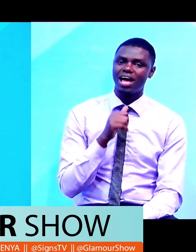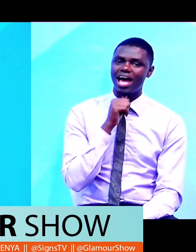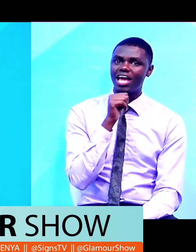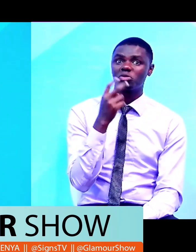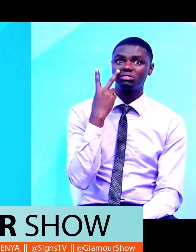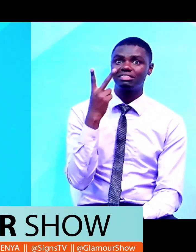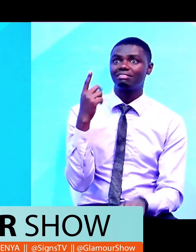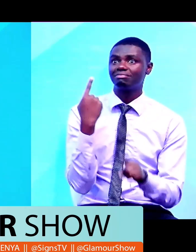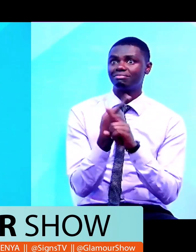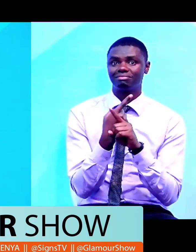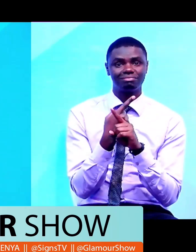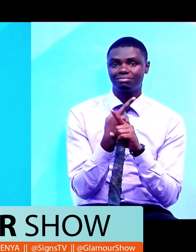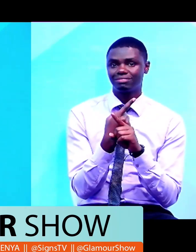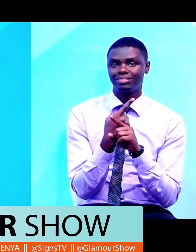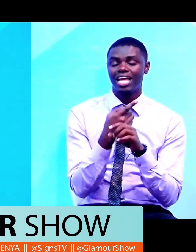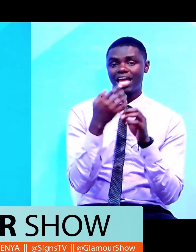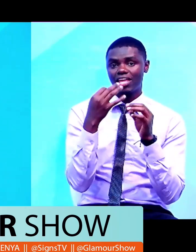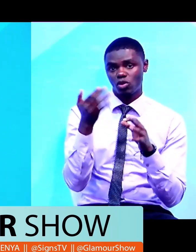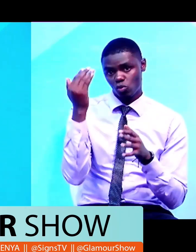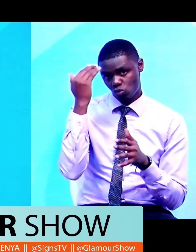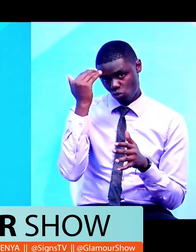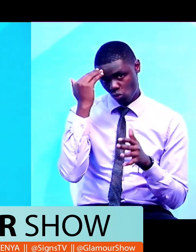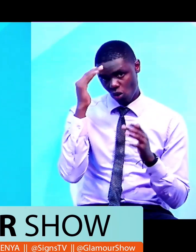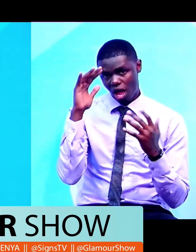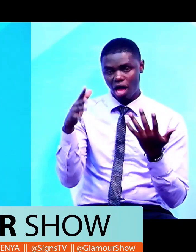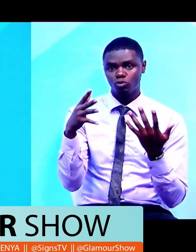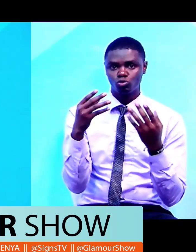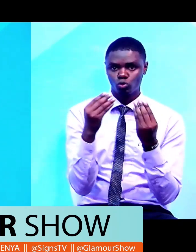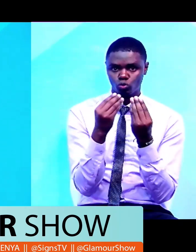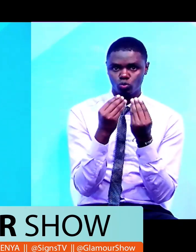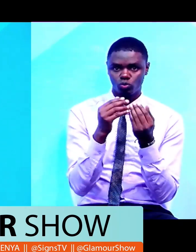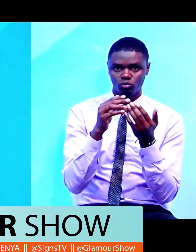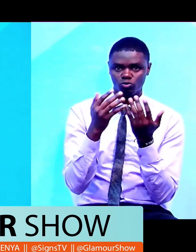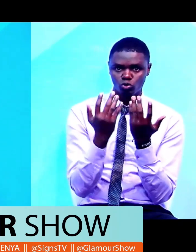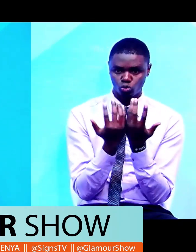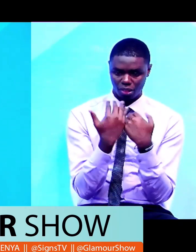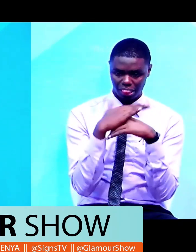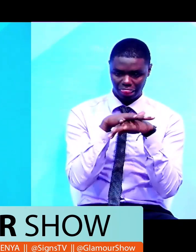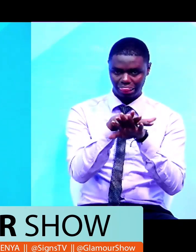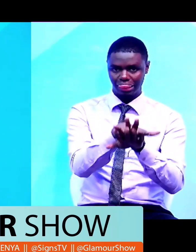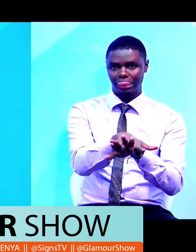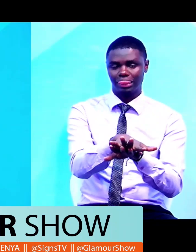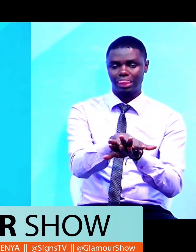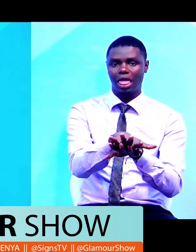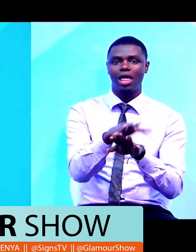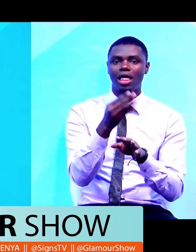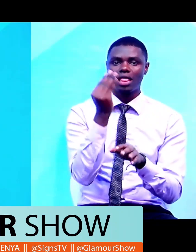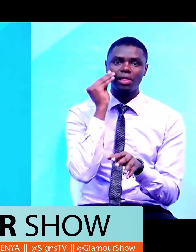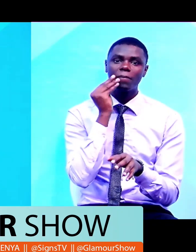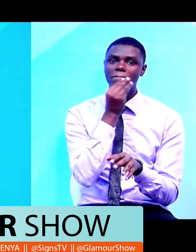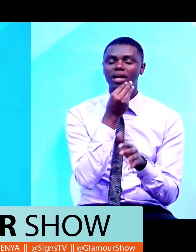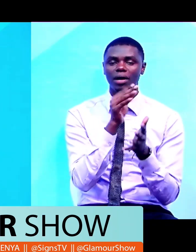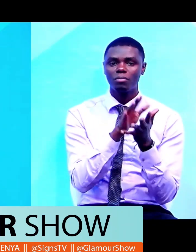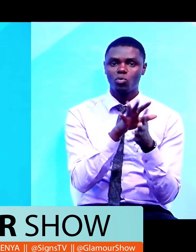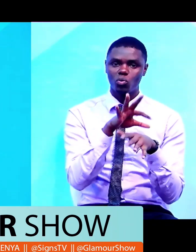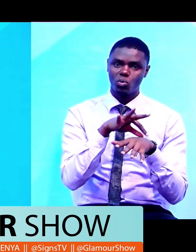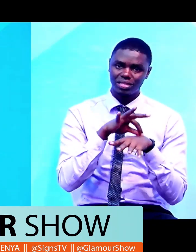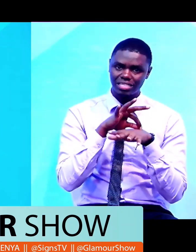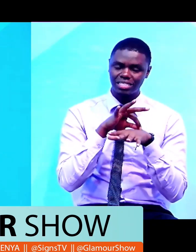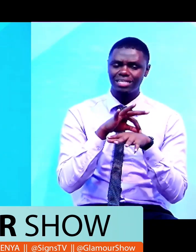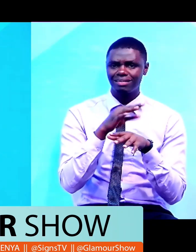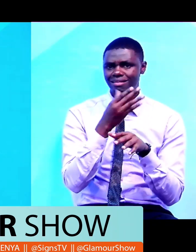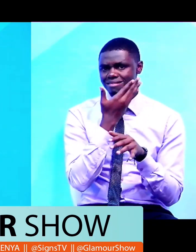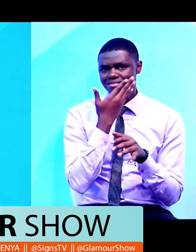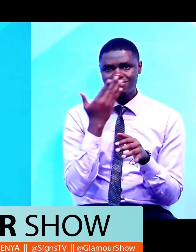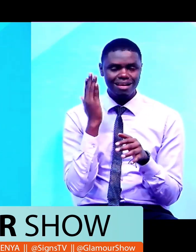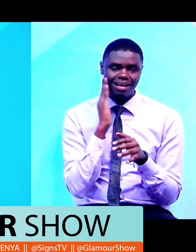of a difference as long as you know how to blend your products, make sure they blend with their skin, make sure the color of